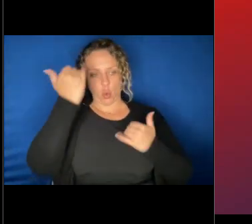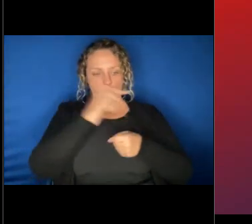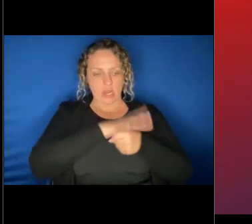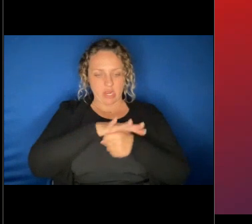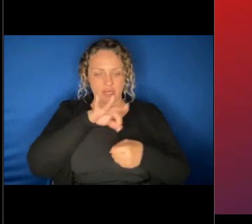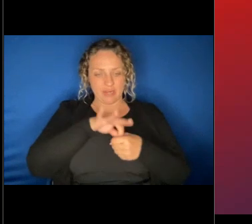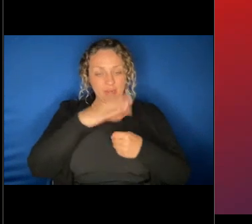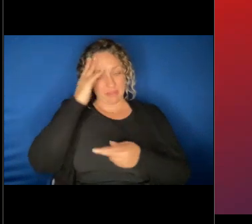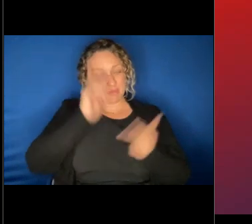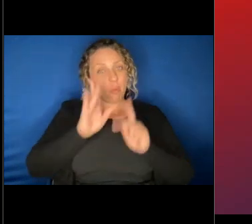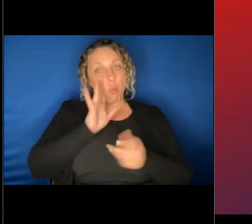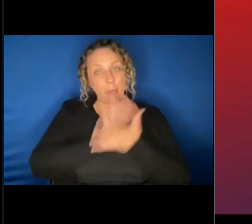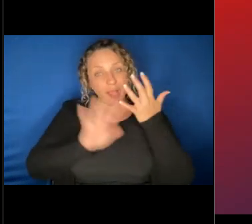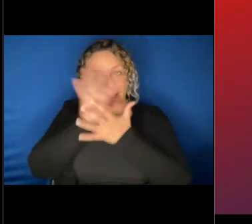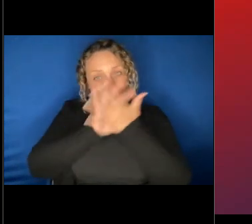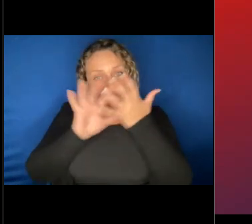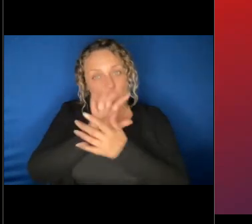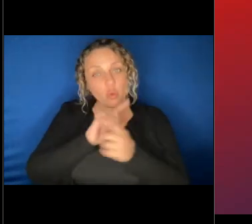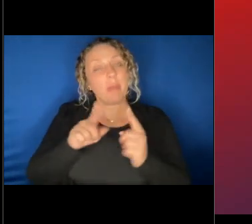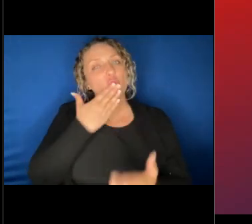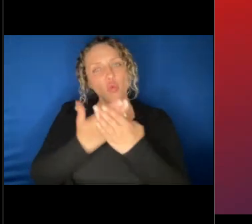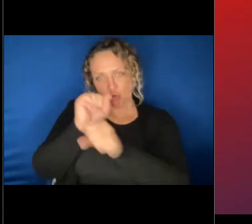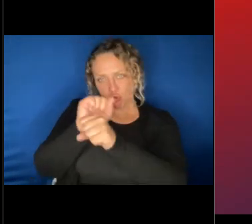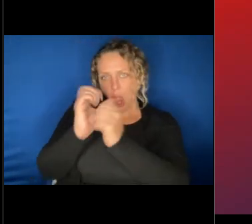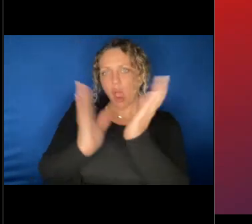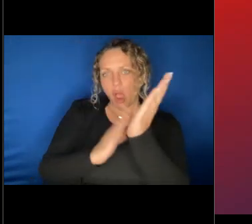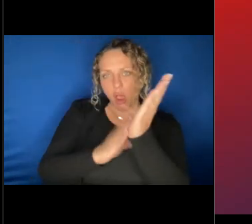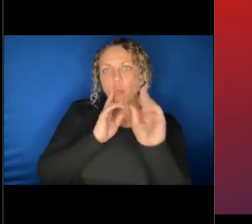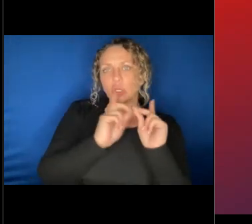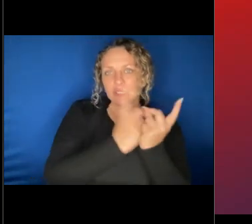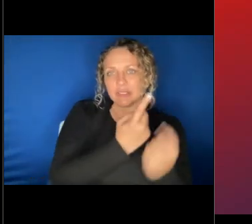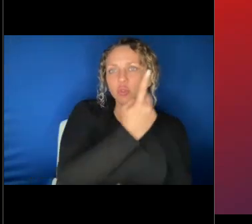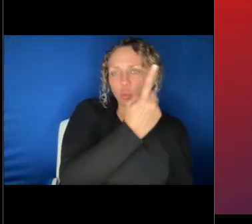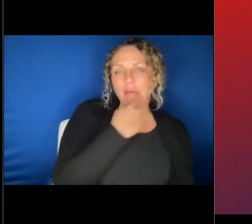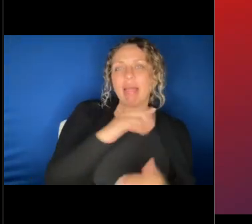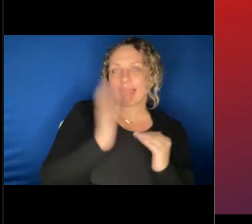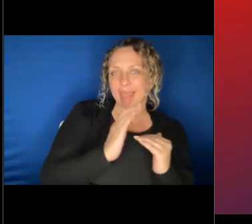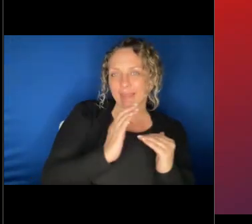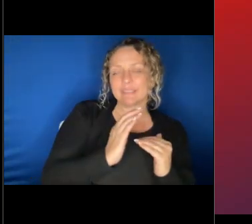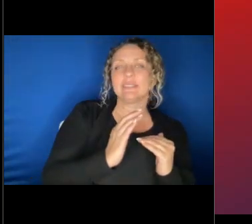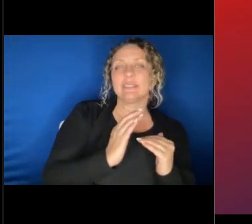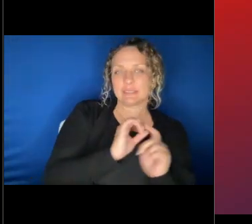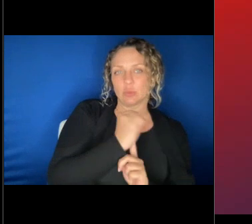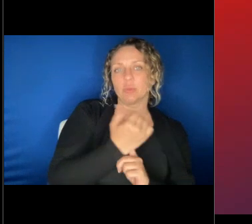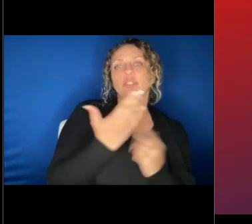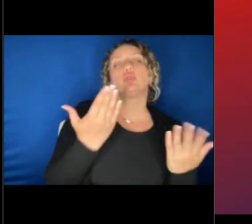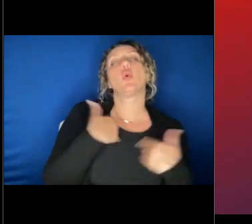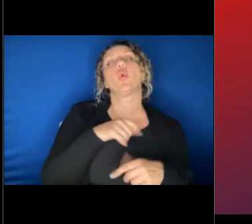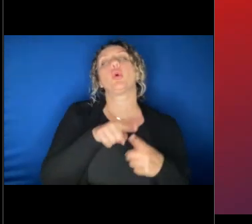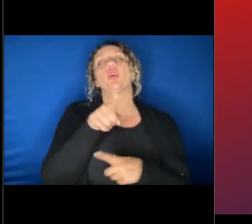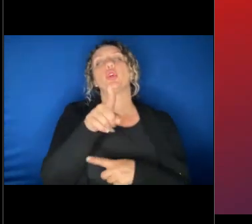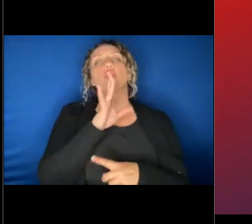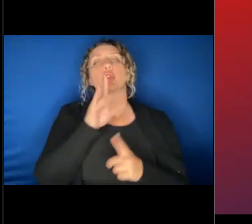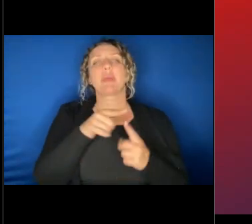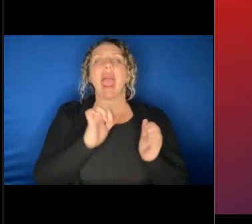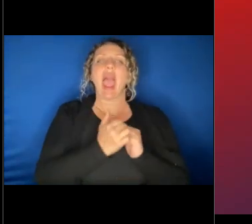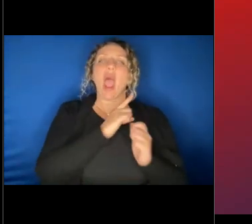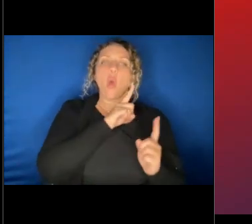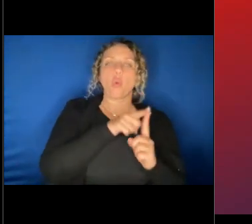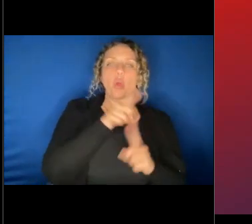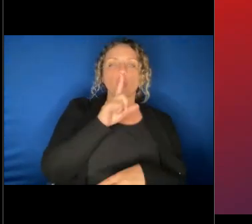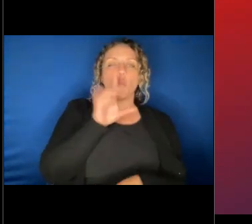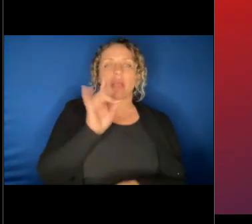it's confusing, but you did a good job with this District 1. It's the least situation. So would you, how and when will you